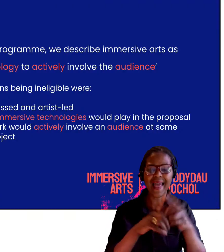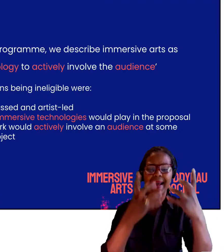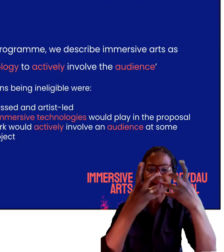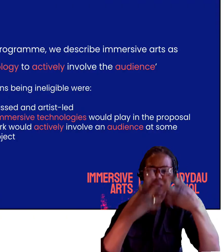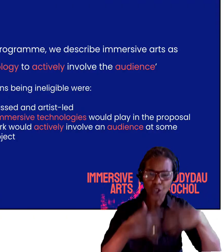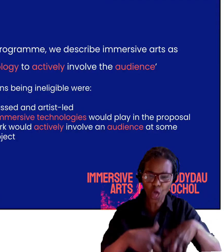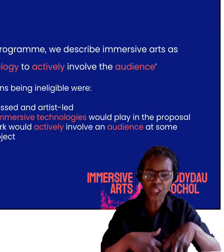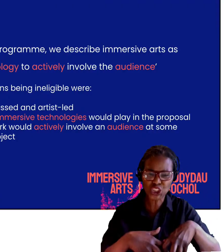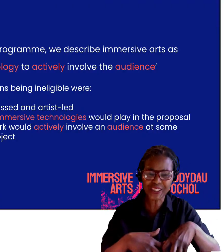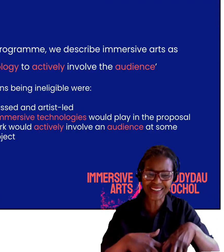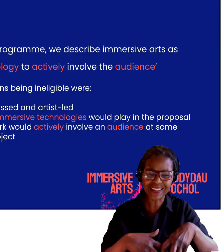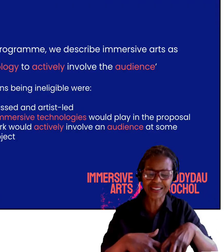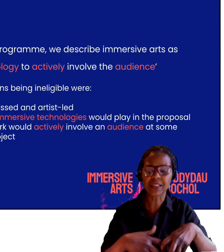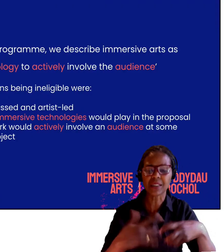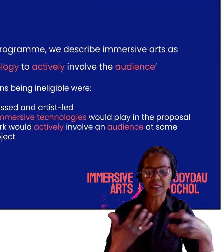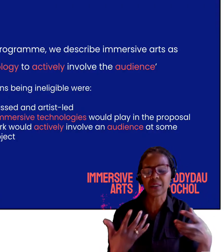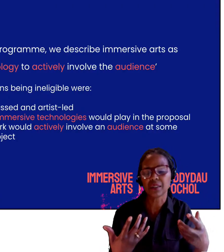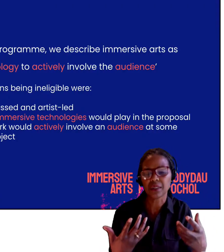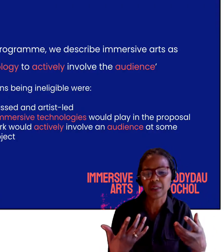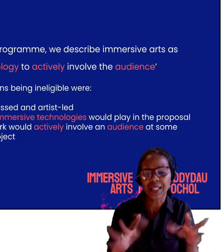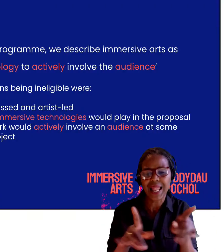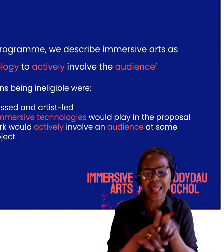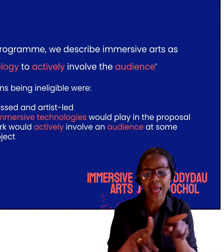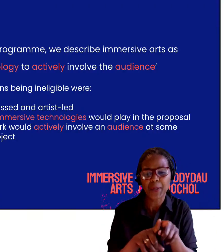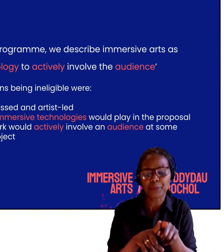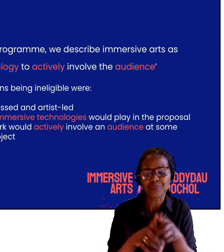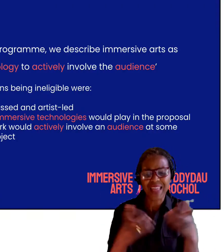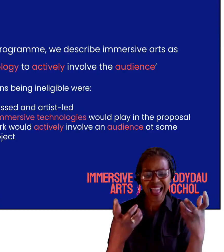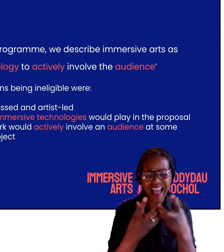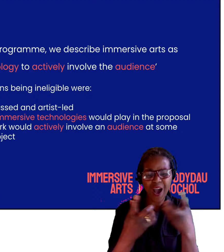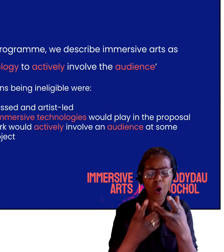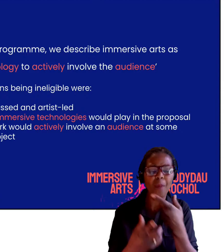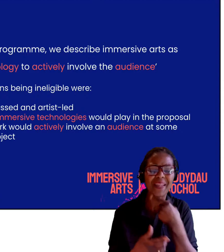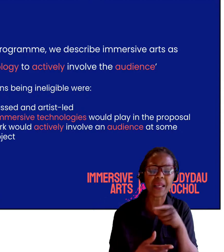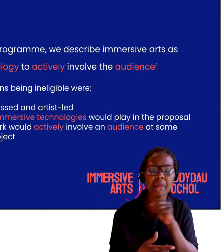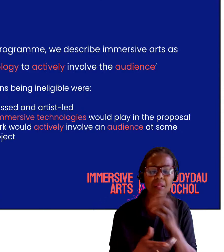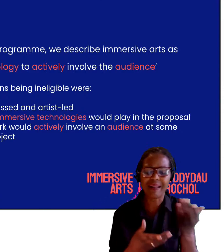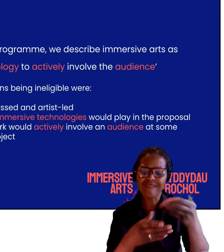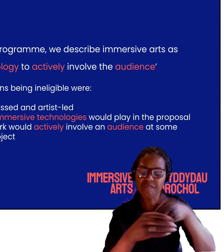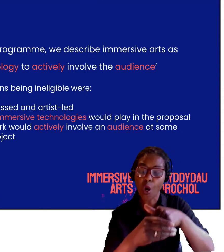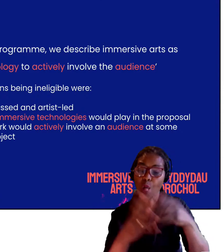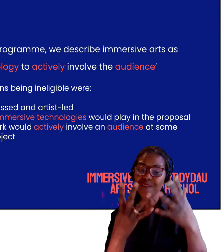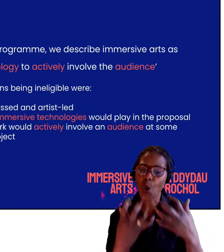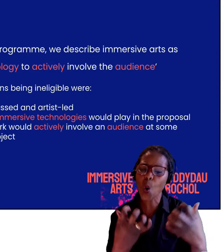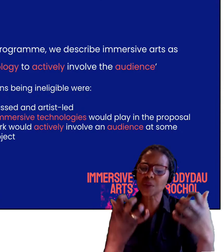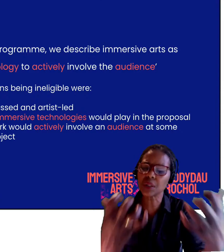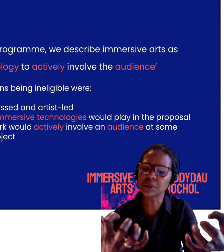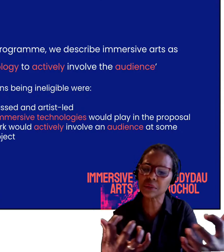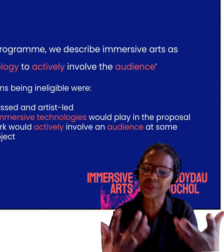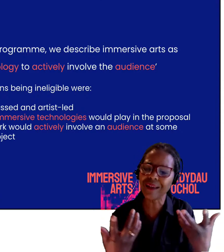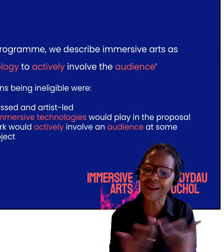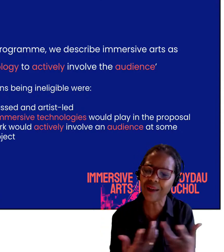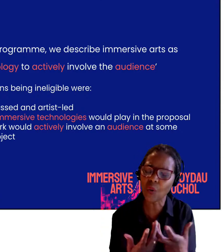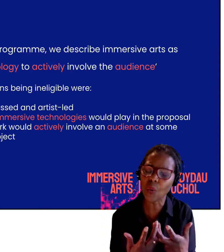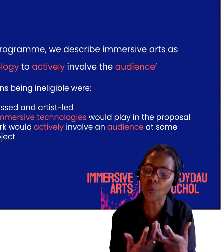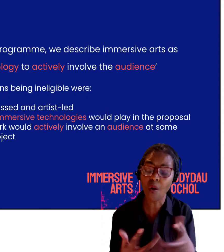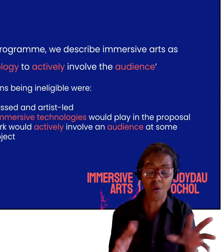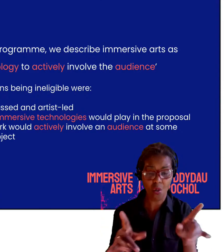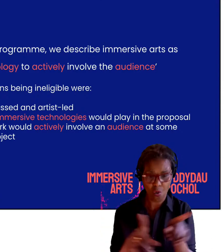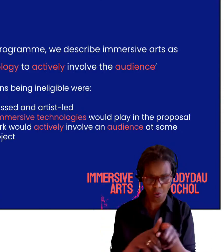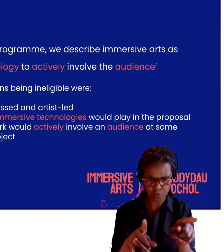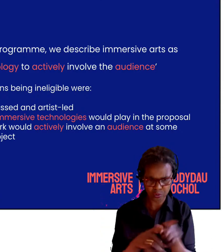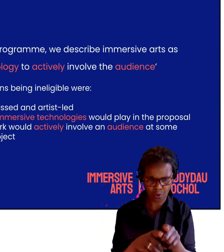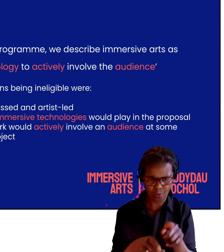scope due to the active way that they involve audiences. And we're also open to artists suggesting other